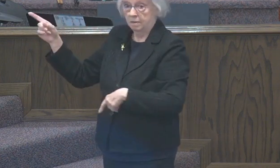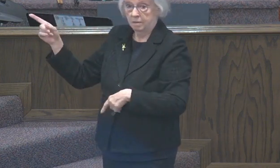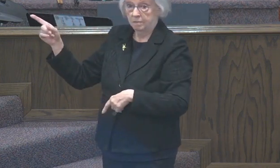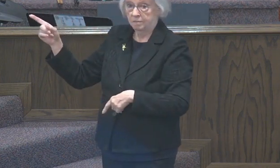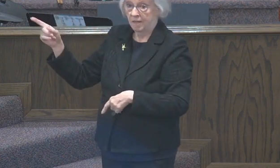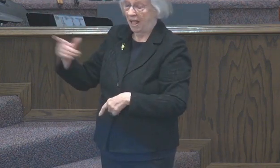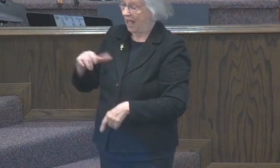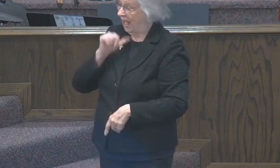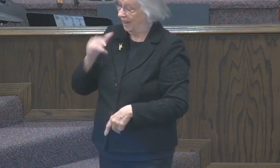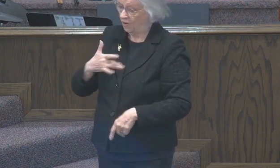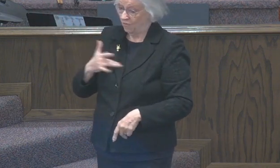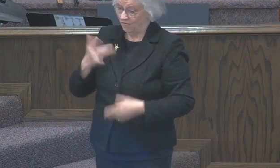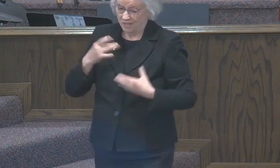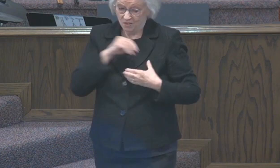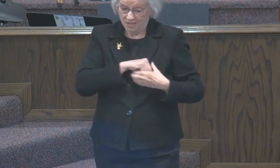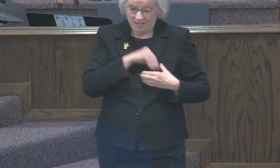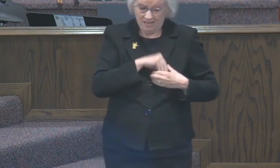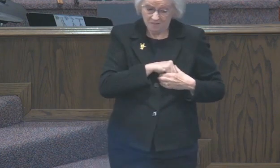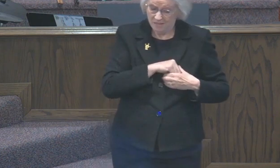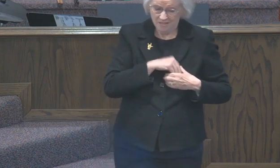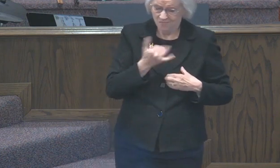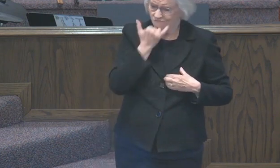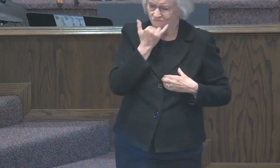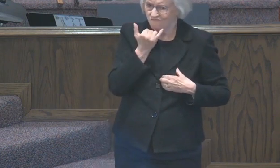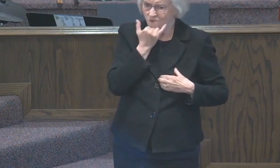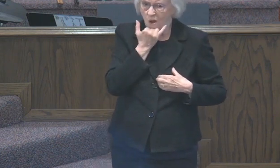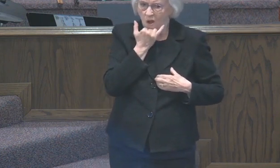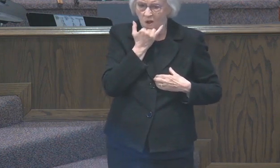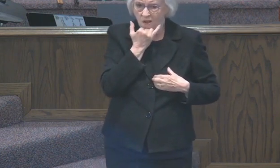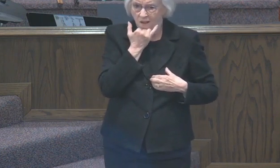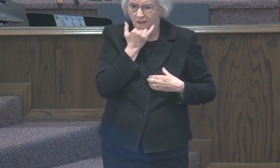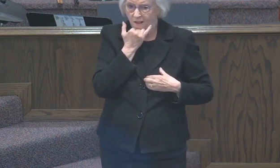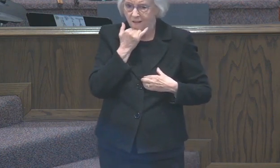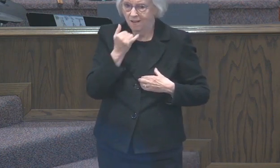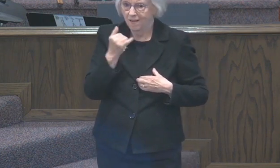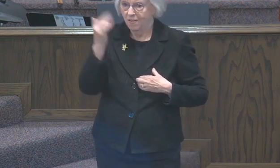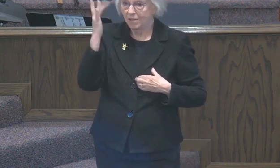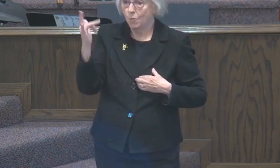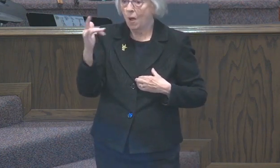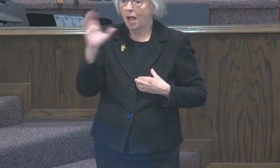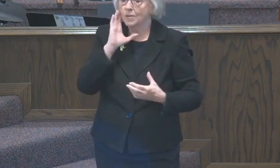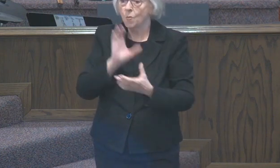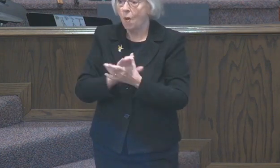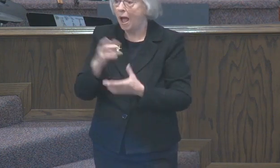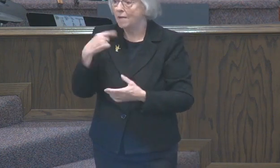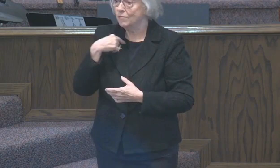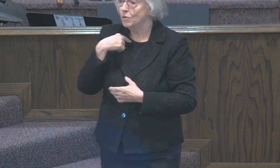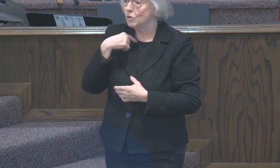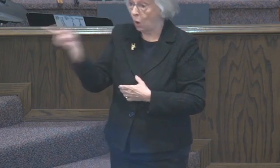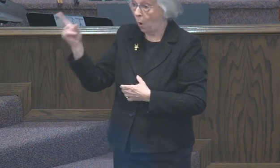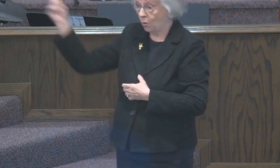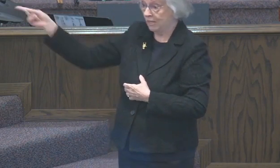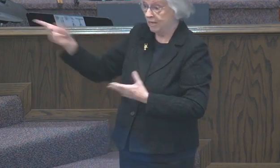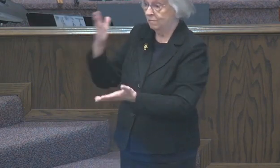moving and I fall off the steps, it's because I didn't pay attention to